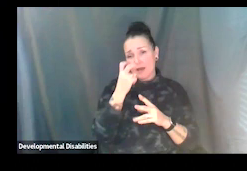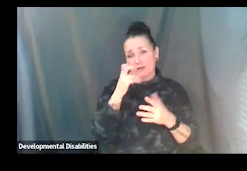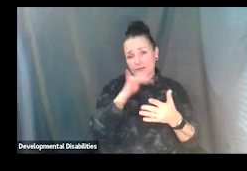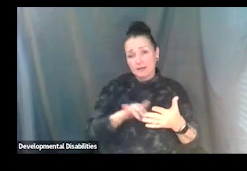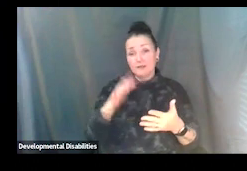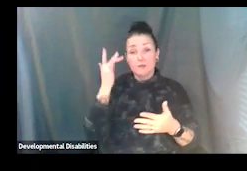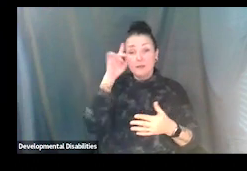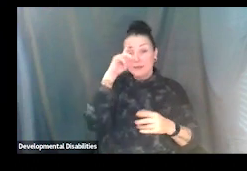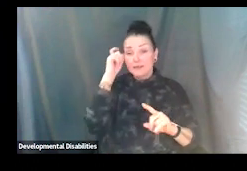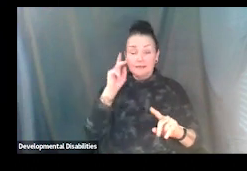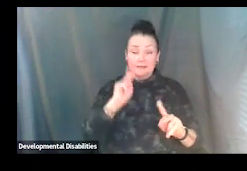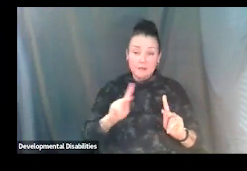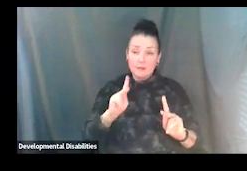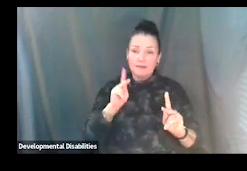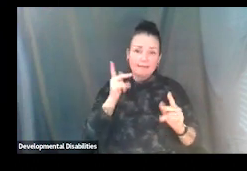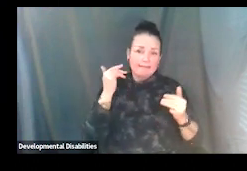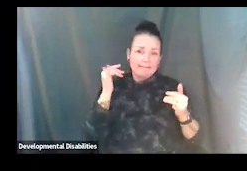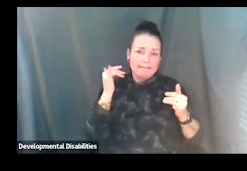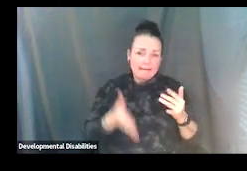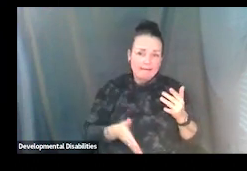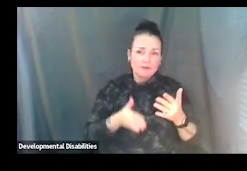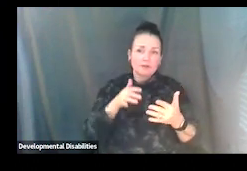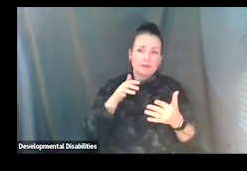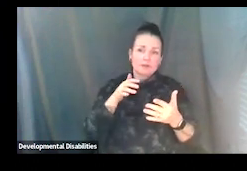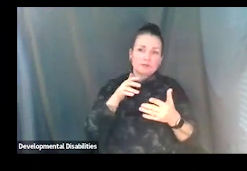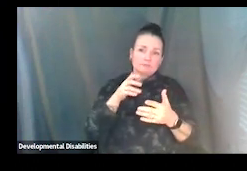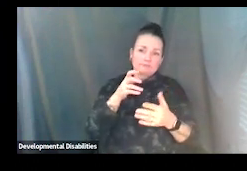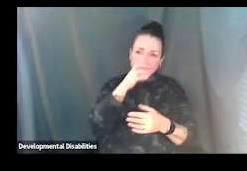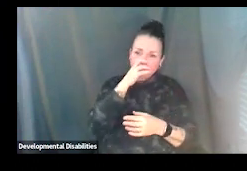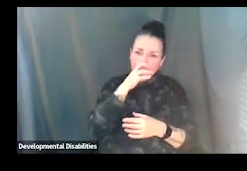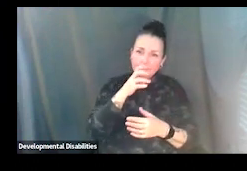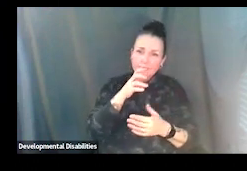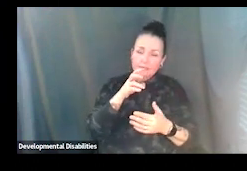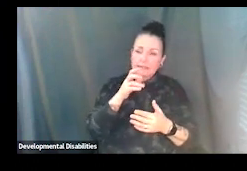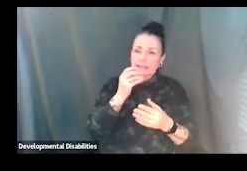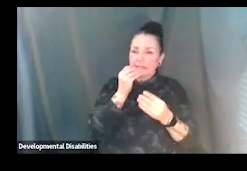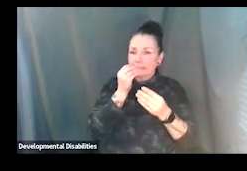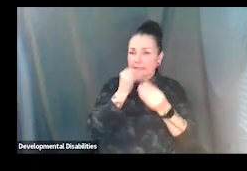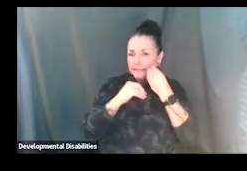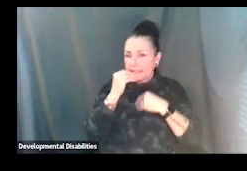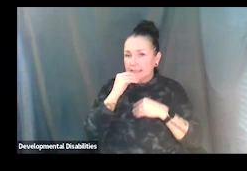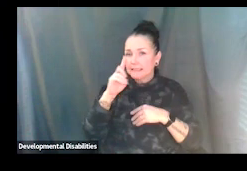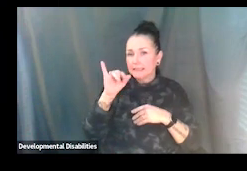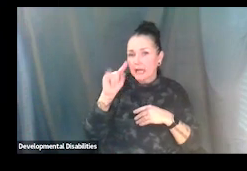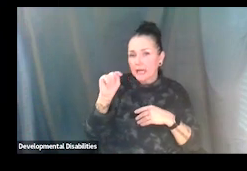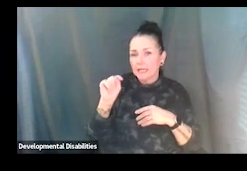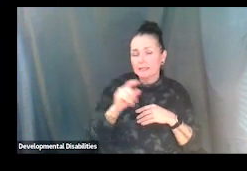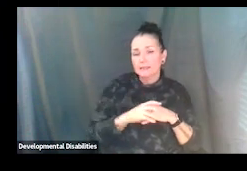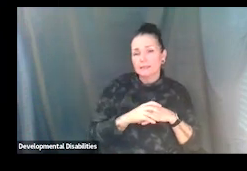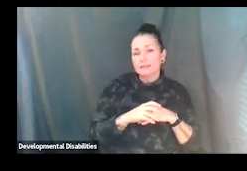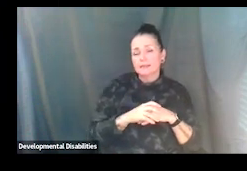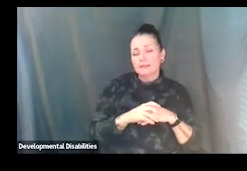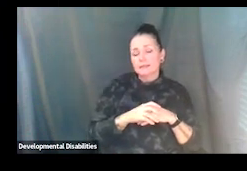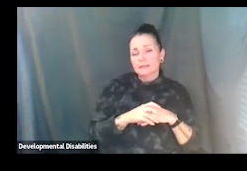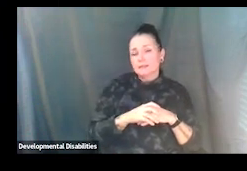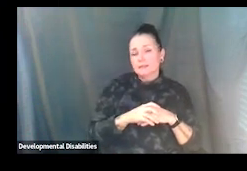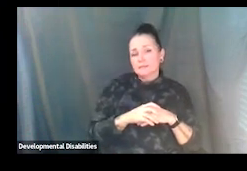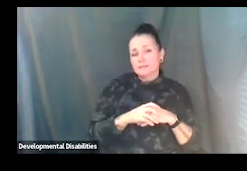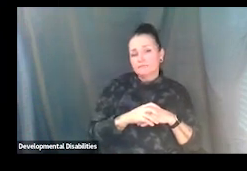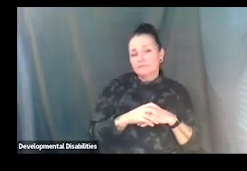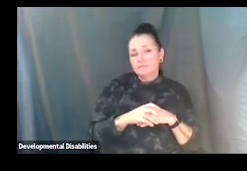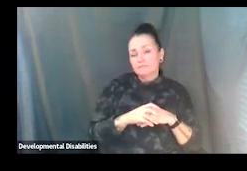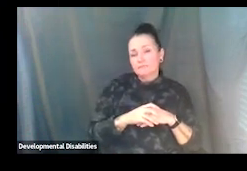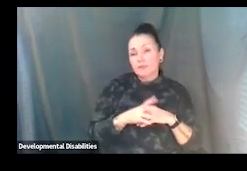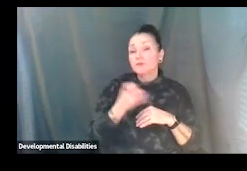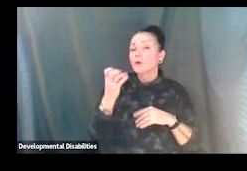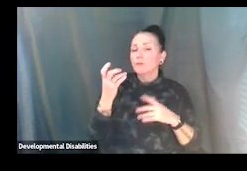think, they had a group of children and adolescents with autism, I believe, who were also on gluten-free diets. Now, I don't know why the parents of these